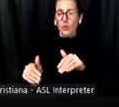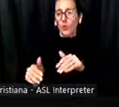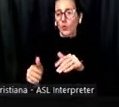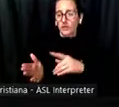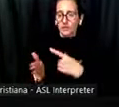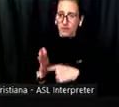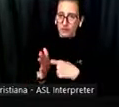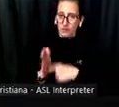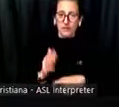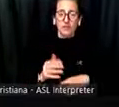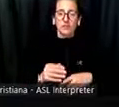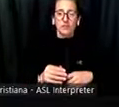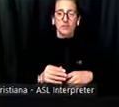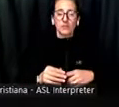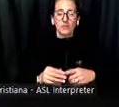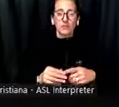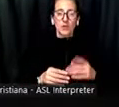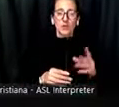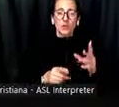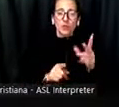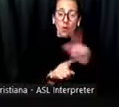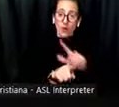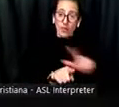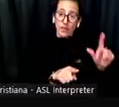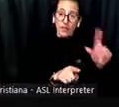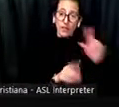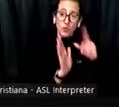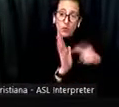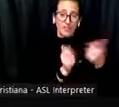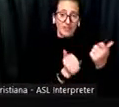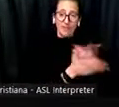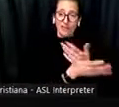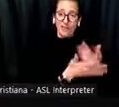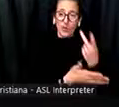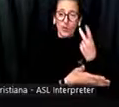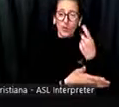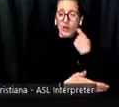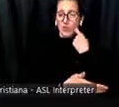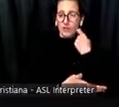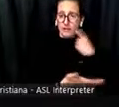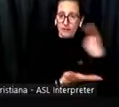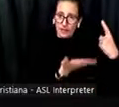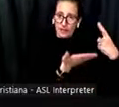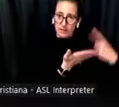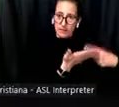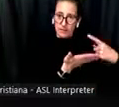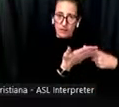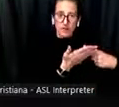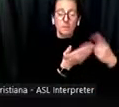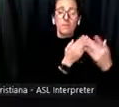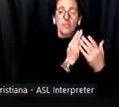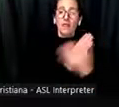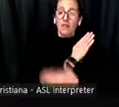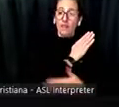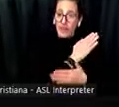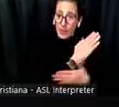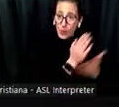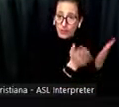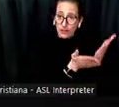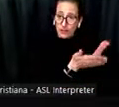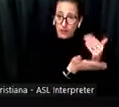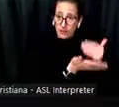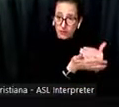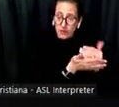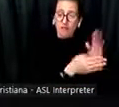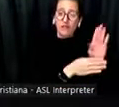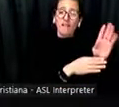On this slide, to the left is everything you've just heard about. The county's budget, the county's functional